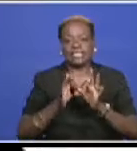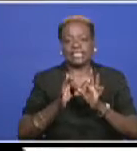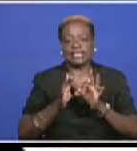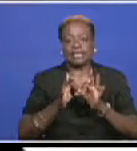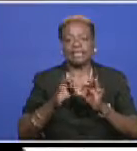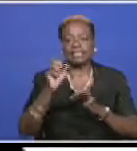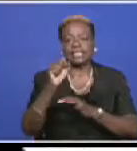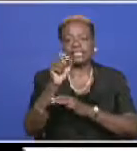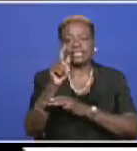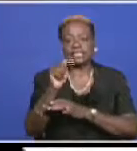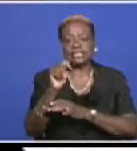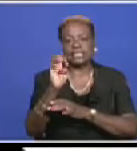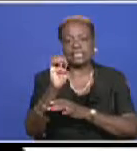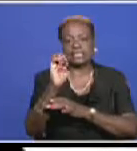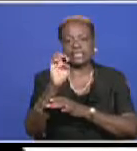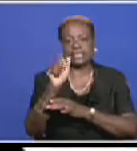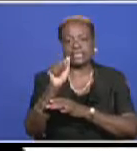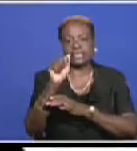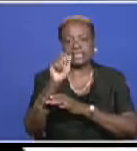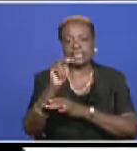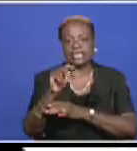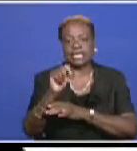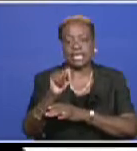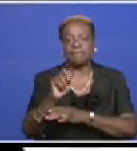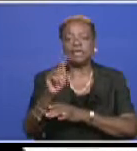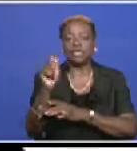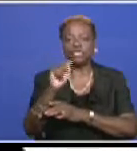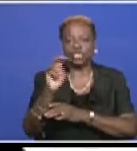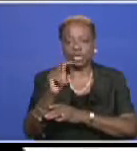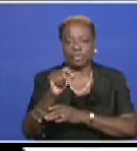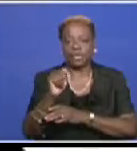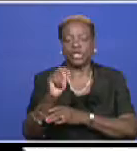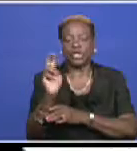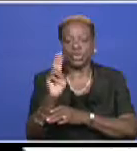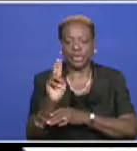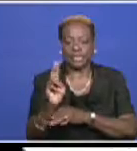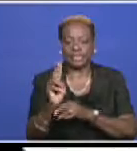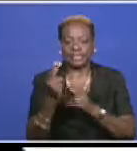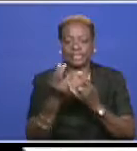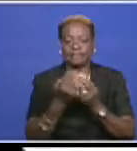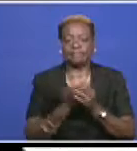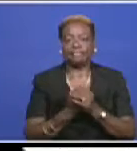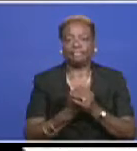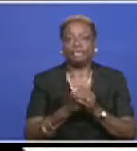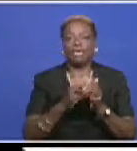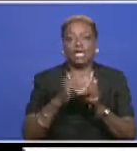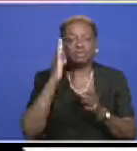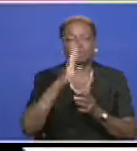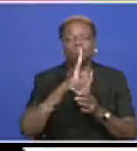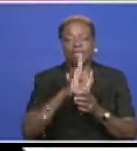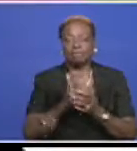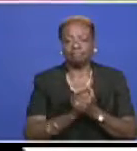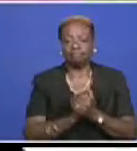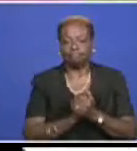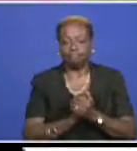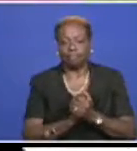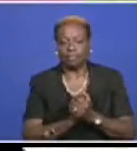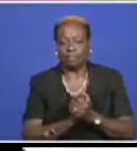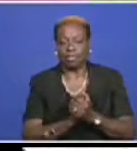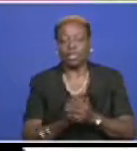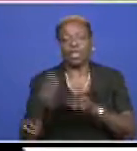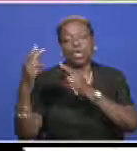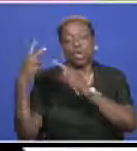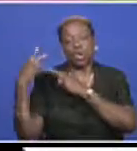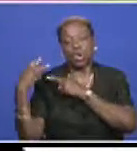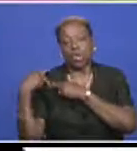capacity. It is expected that the work in Blue Hills on those units will be executed during the course of this week going into next week. Now, while load shedding